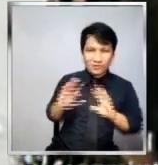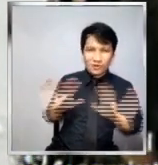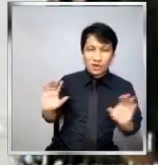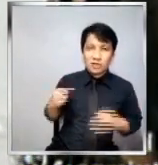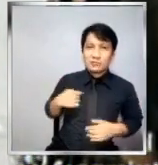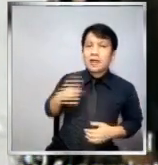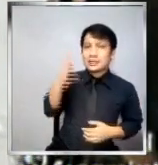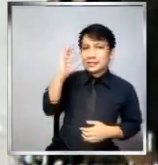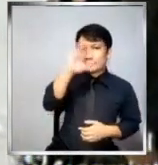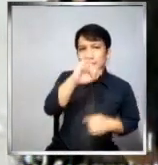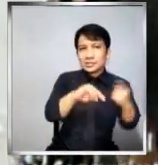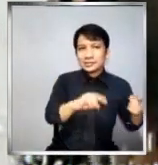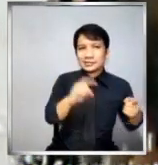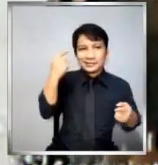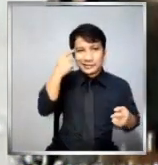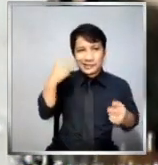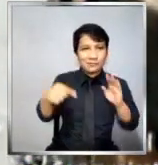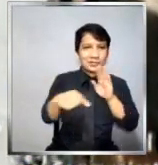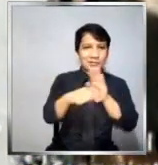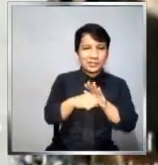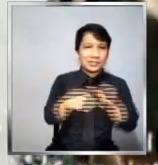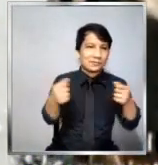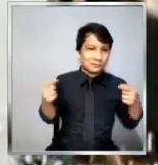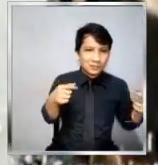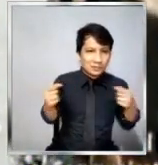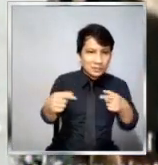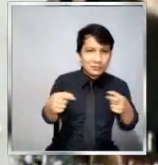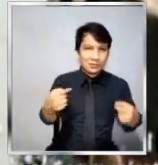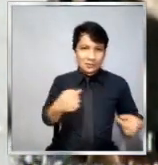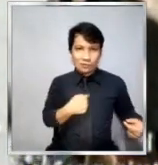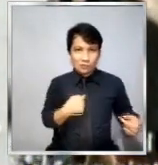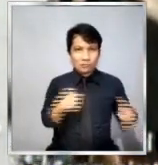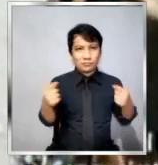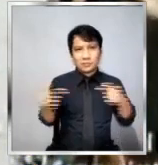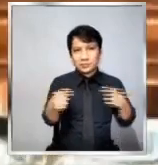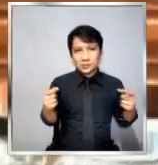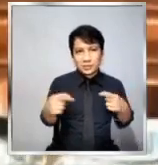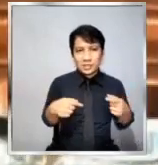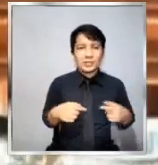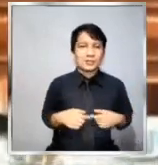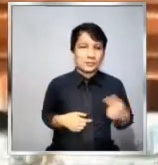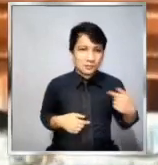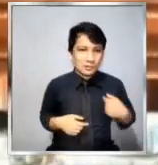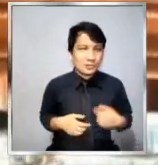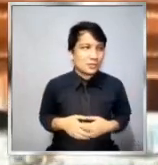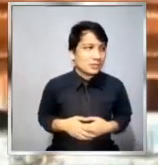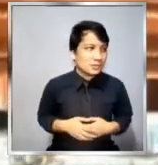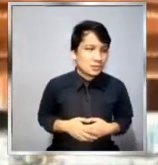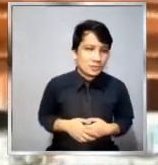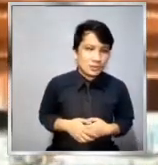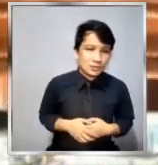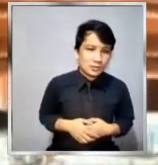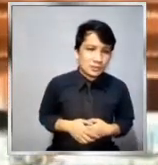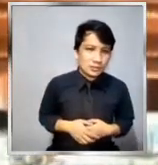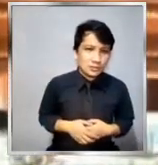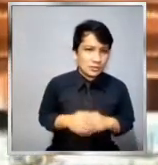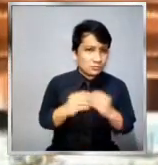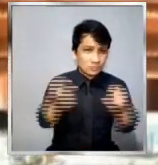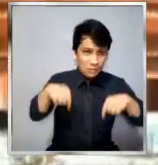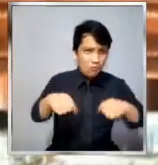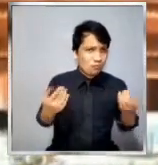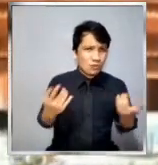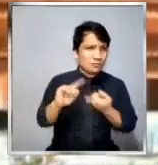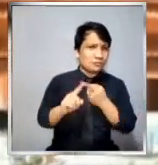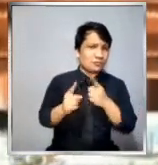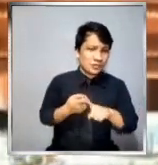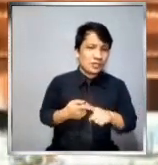ain't that way sa atin. Yung iba pero tayo. Walang kaibigan. Basta may